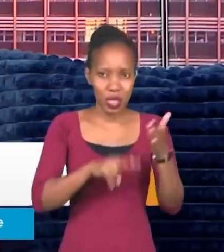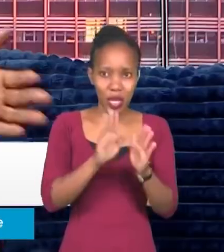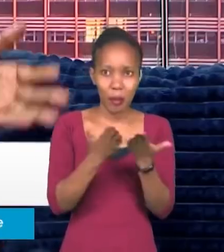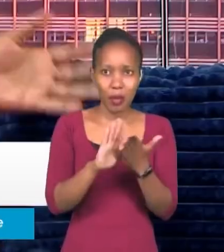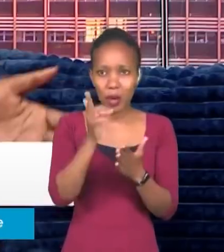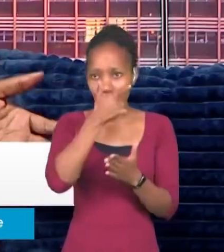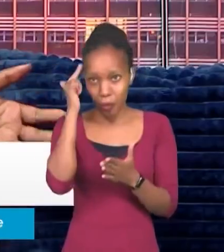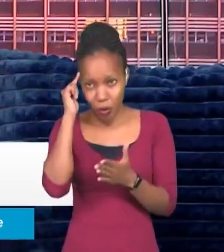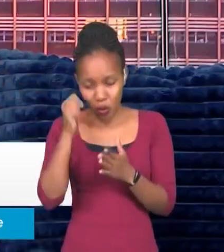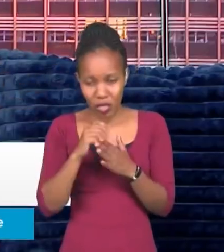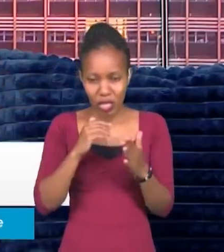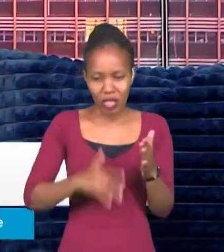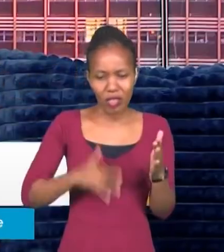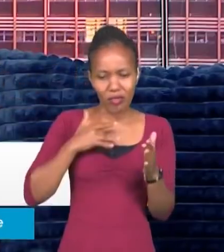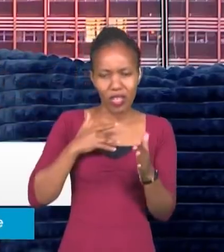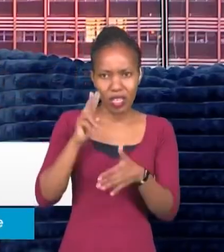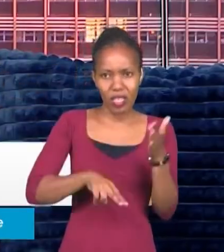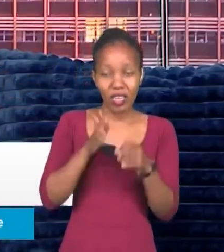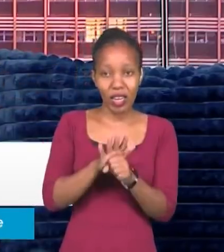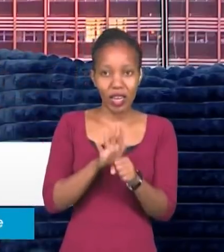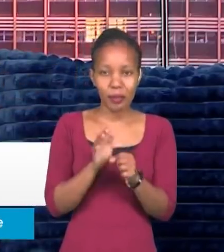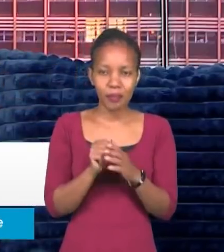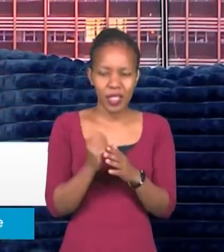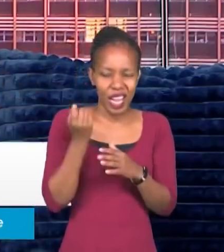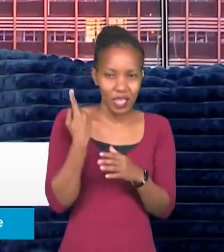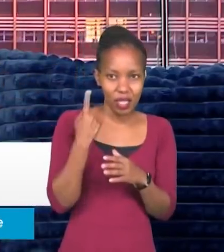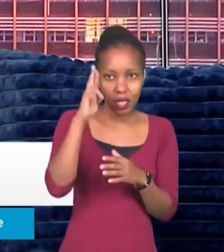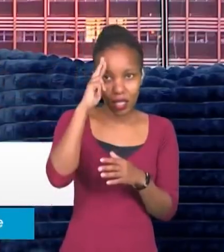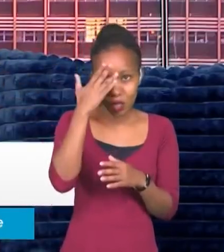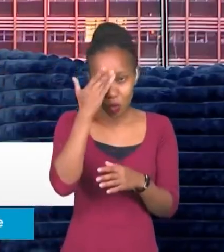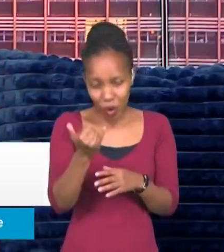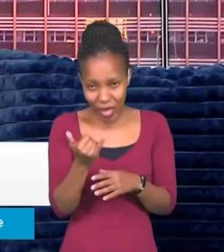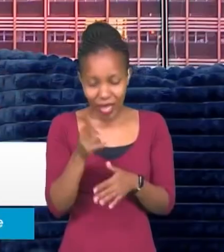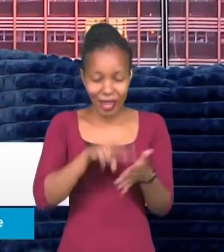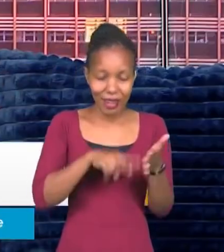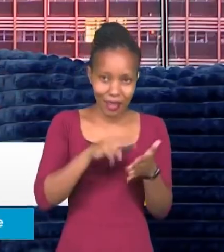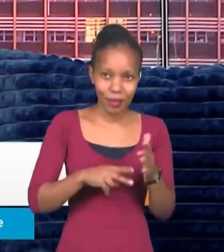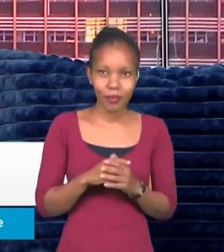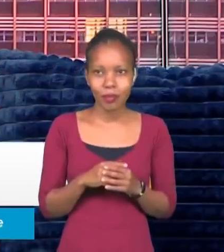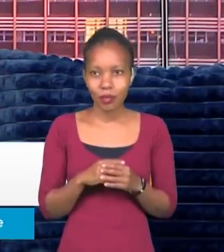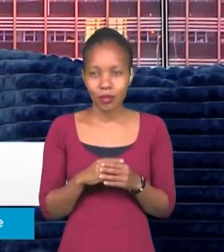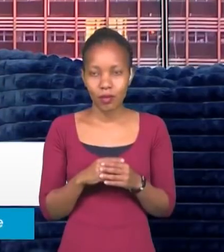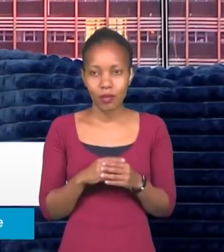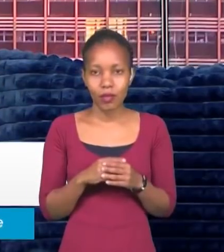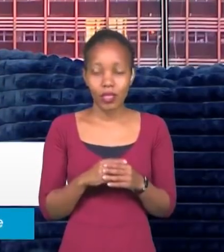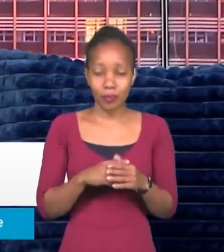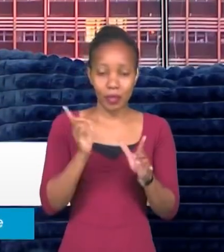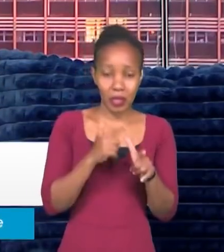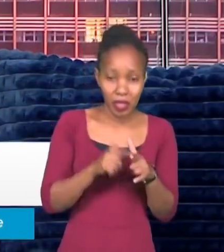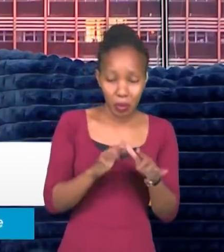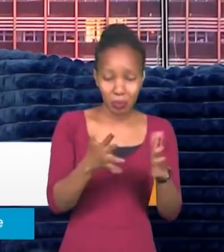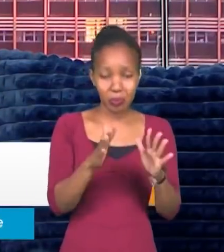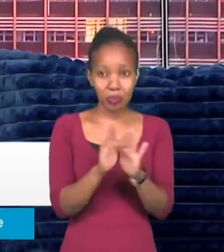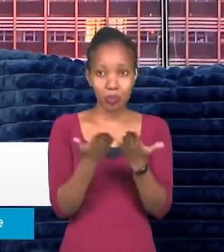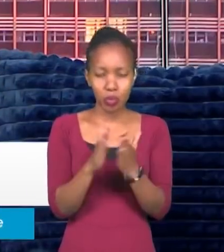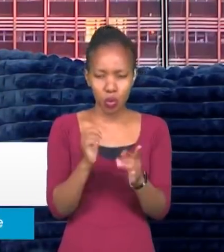because maybe they feel that they read a lot. But the moment you understand the reason why you're reading, you get to appreciate it. Whenever